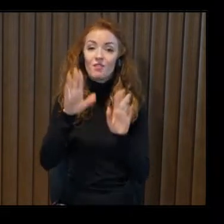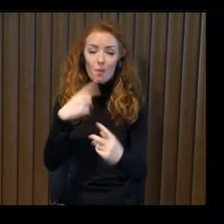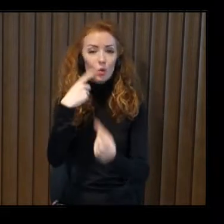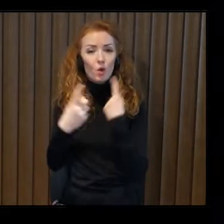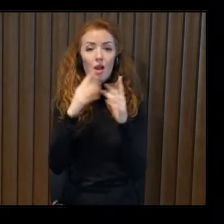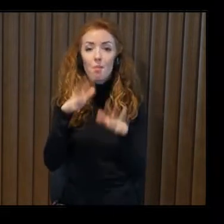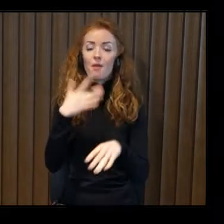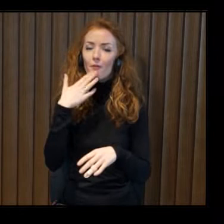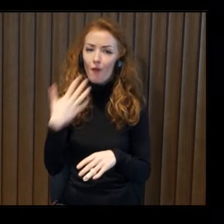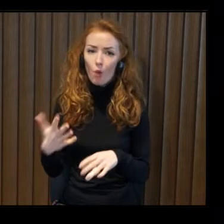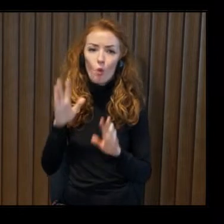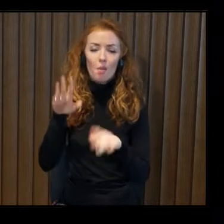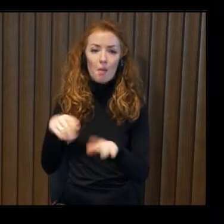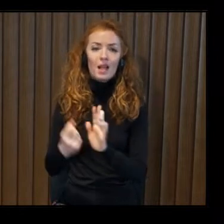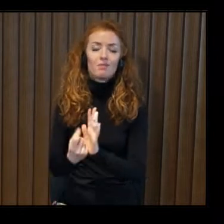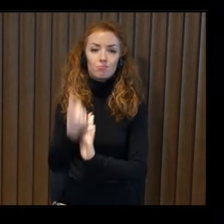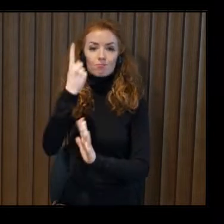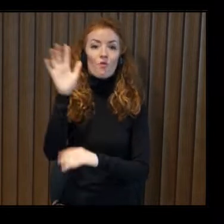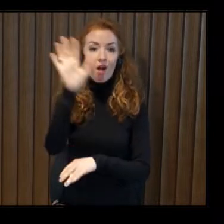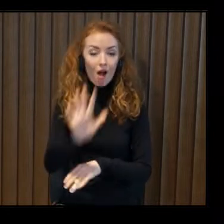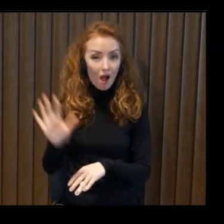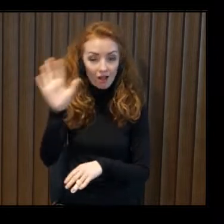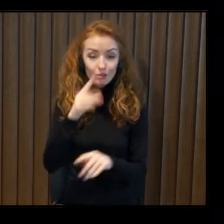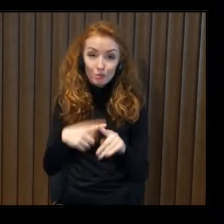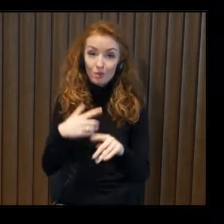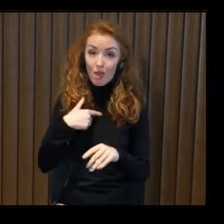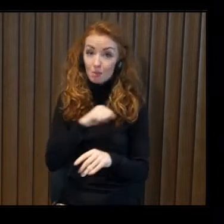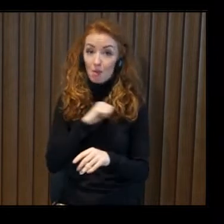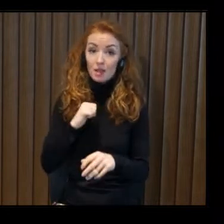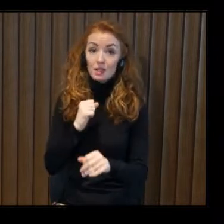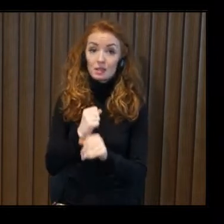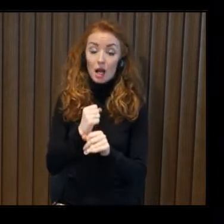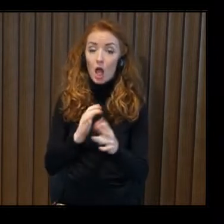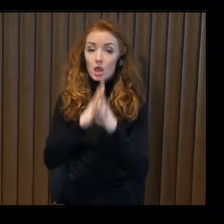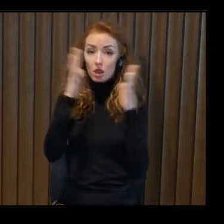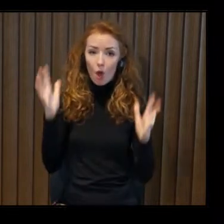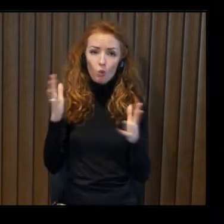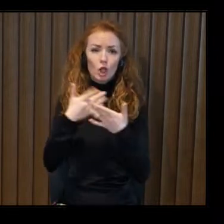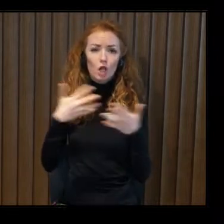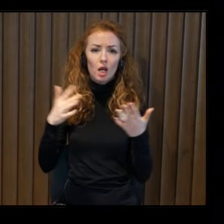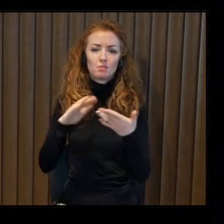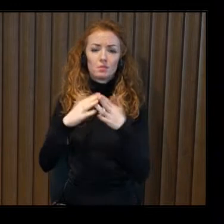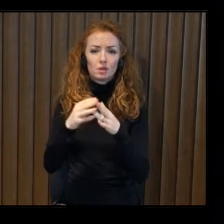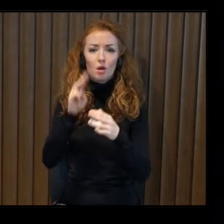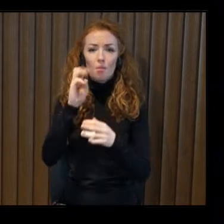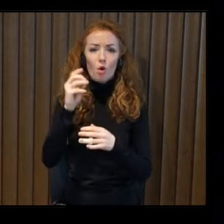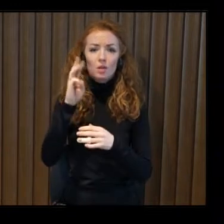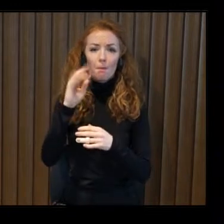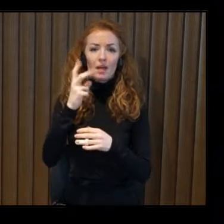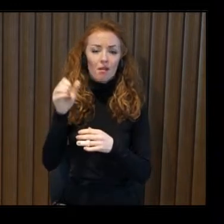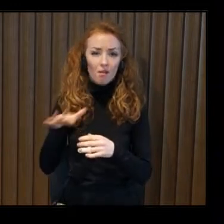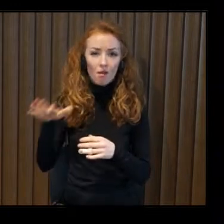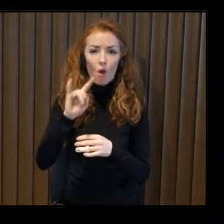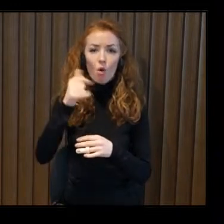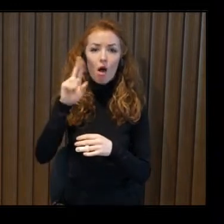origin. I do tons of work in Uganda and Mozambique, and the situation I see there is very hopeful, very promising. But